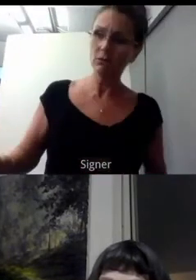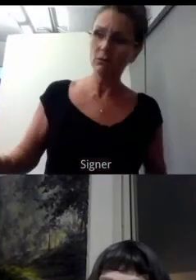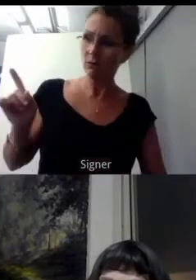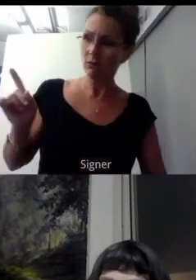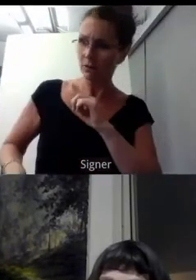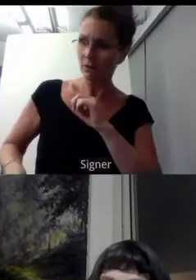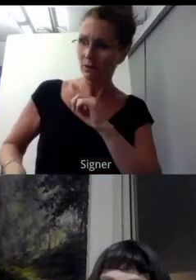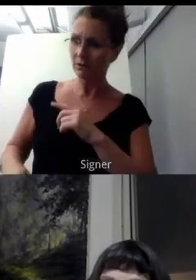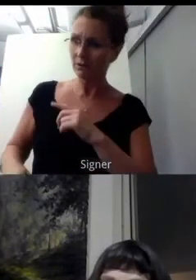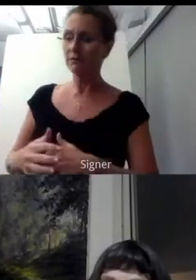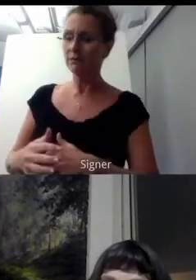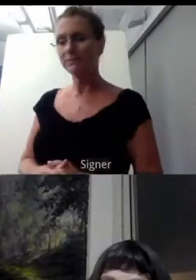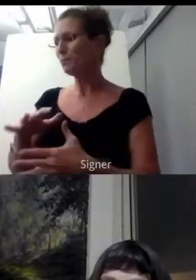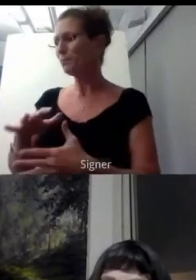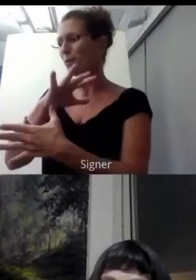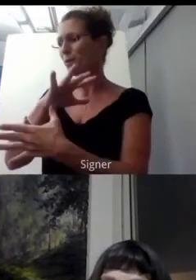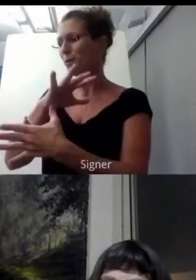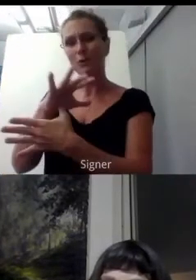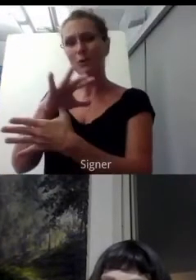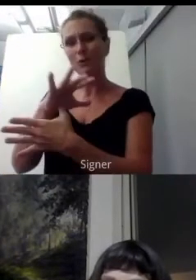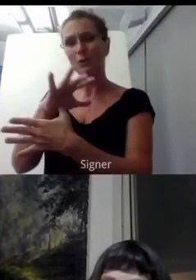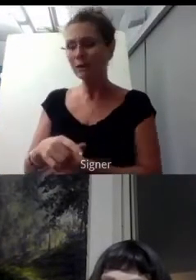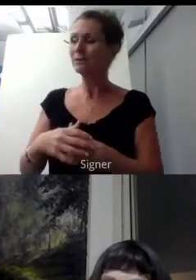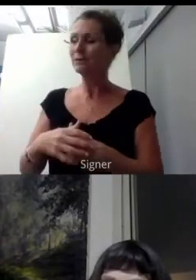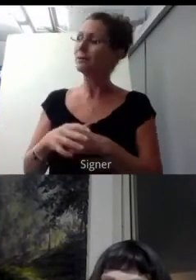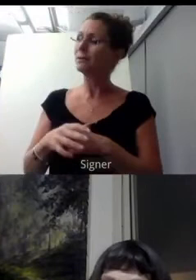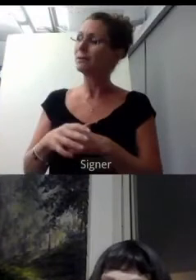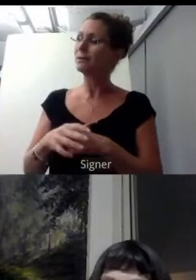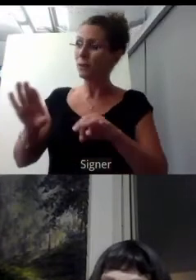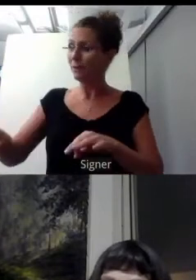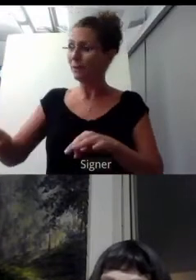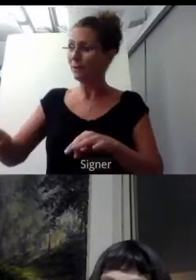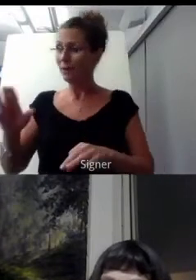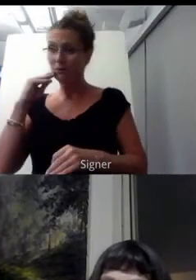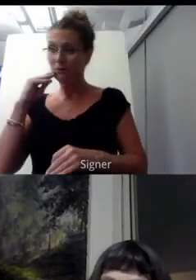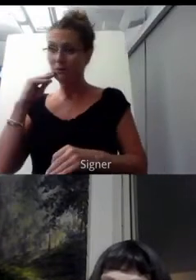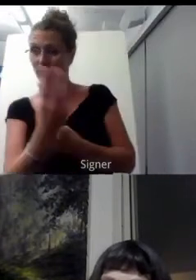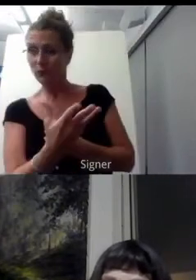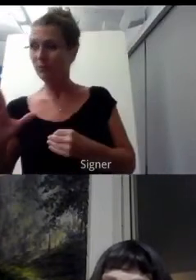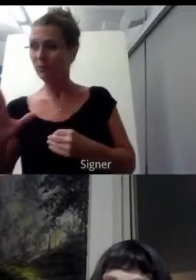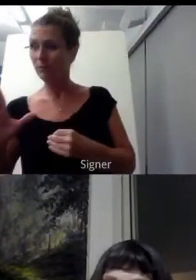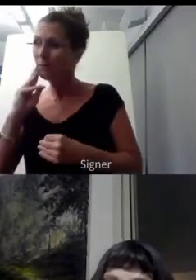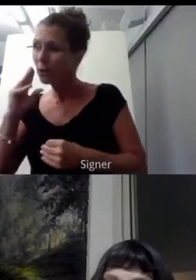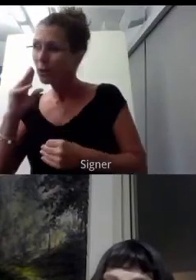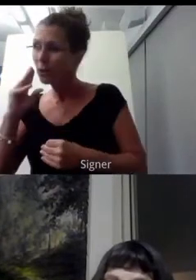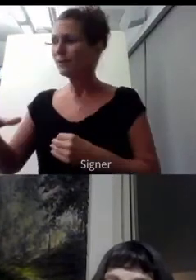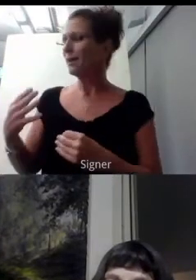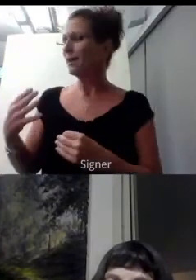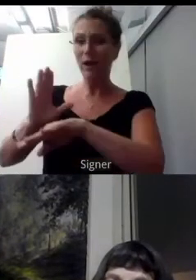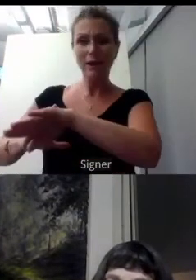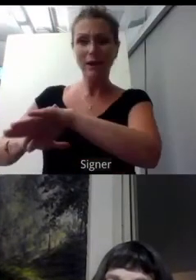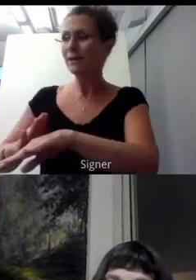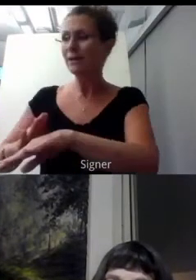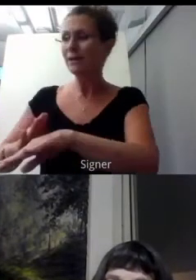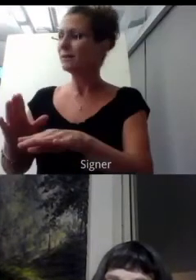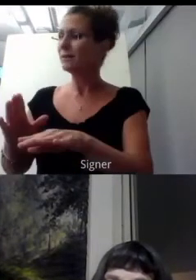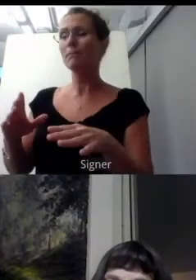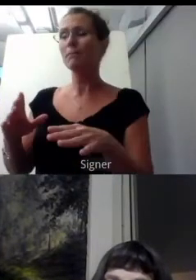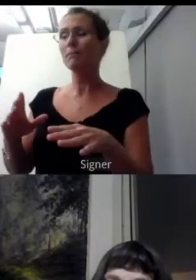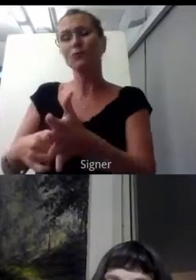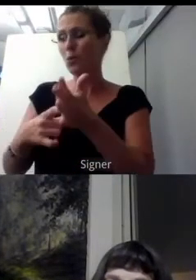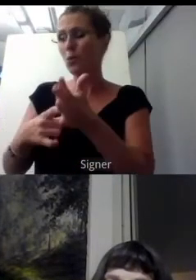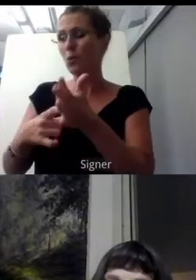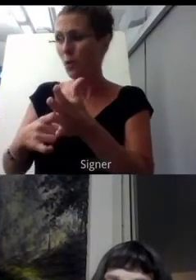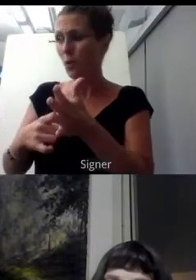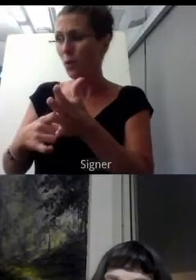share their experience and their advice is absolutely pivotal to success. And yet, in